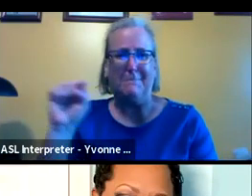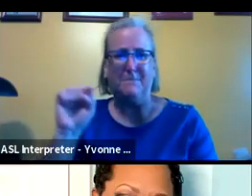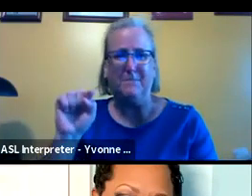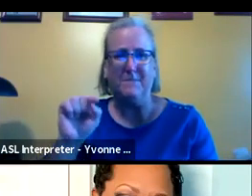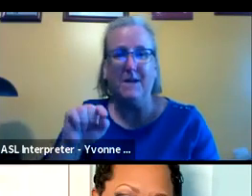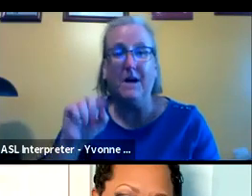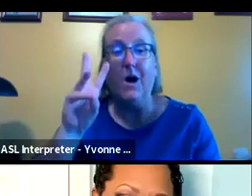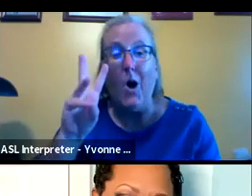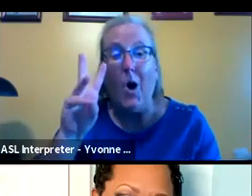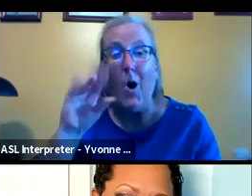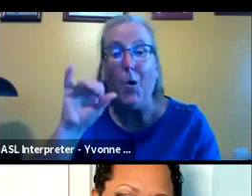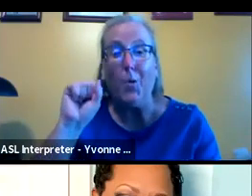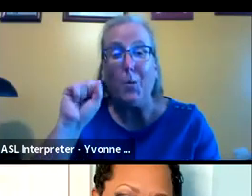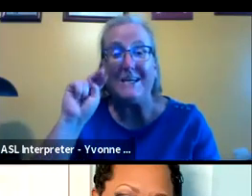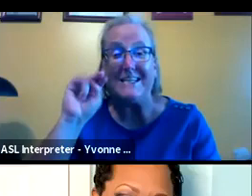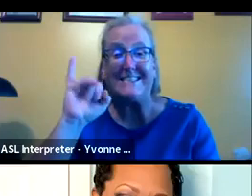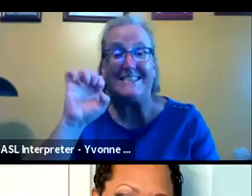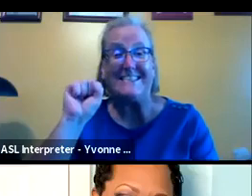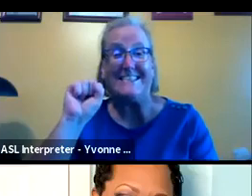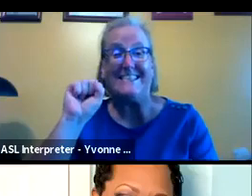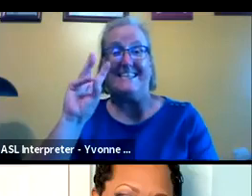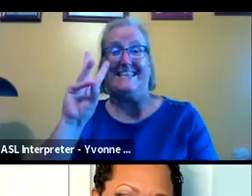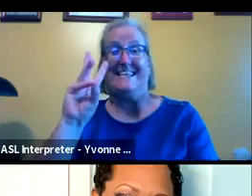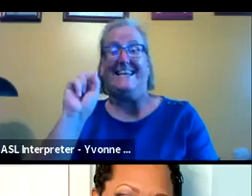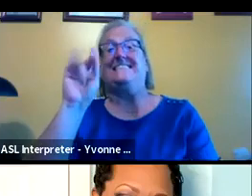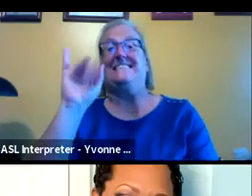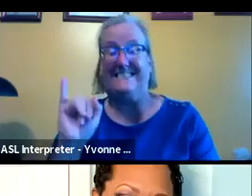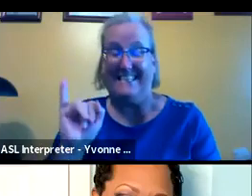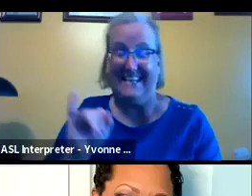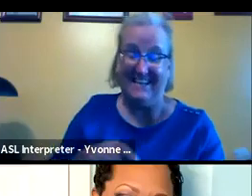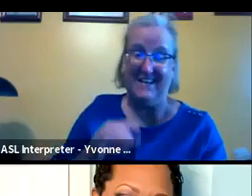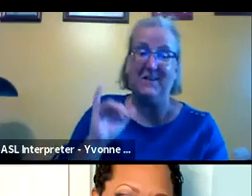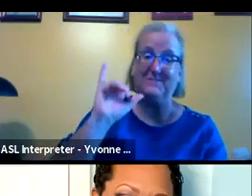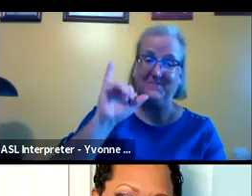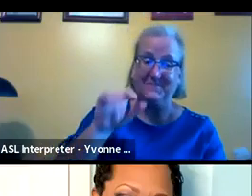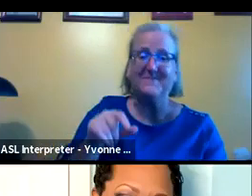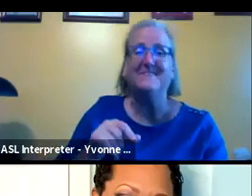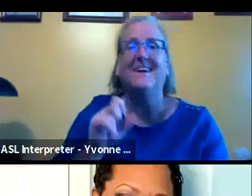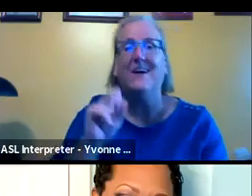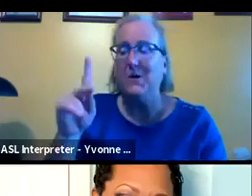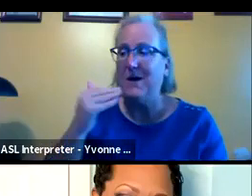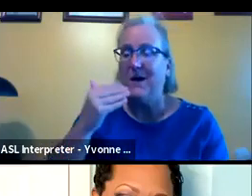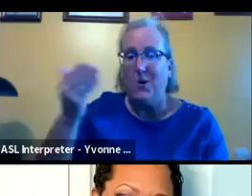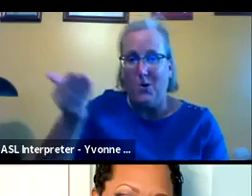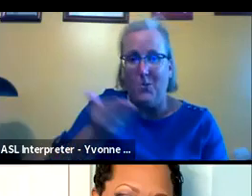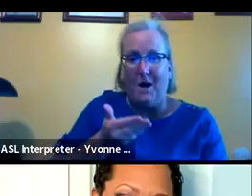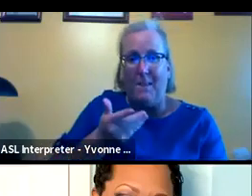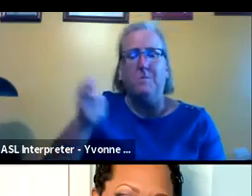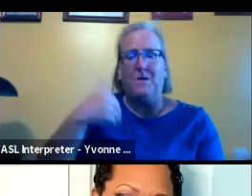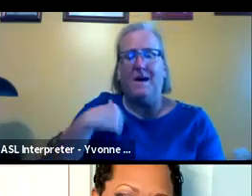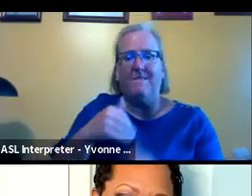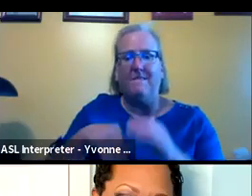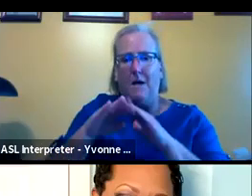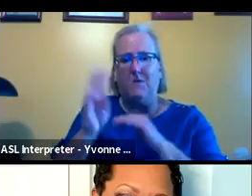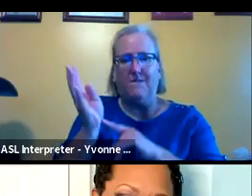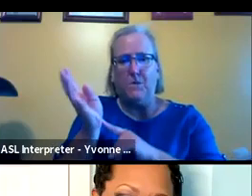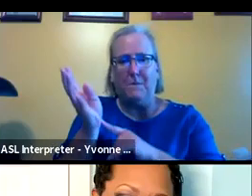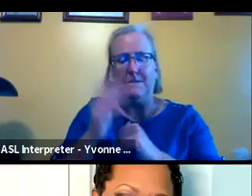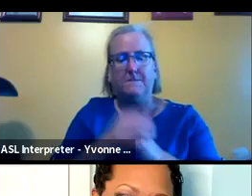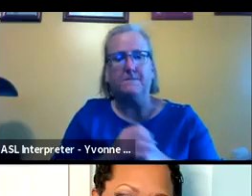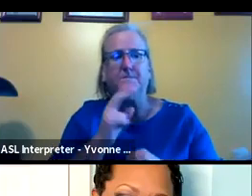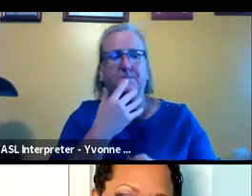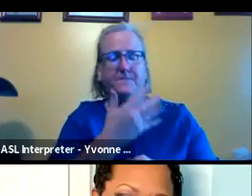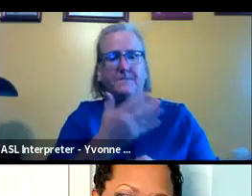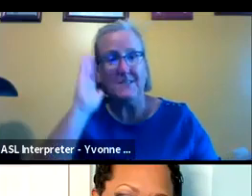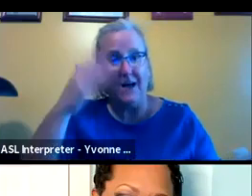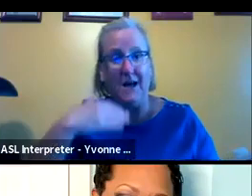okay, Wisniewski. Hi, welcome. Hi. You have up to 4 minutes. Okay, thank you.